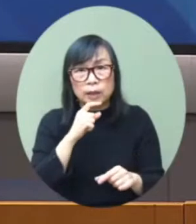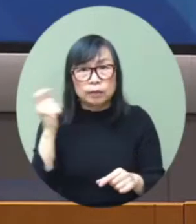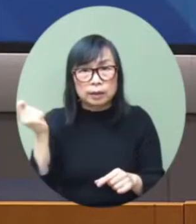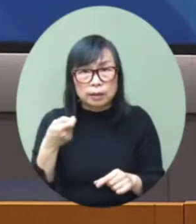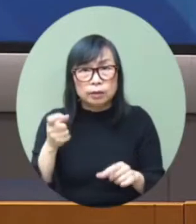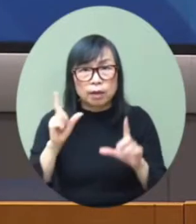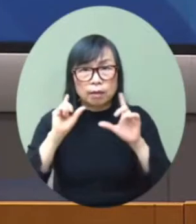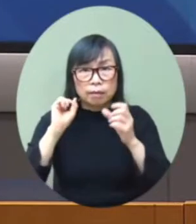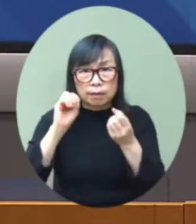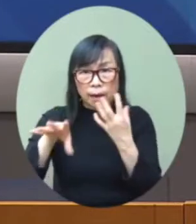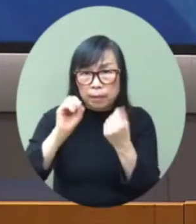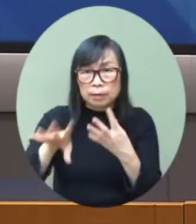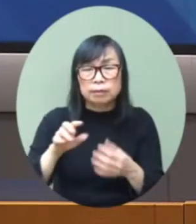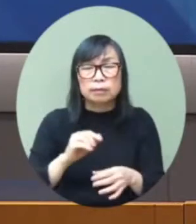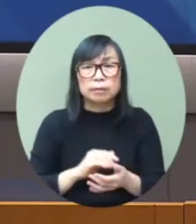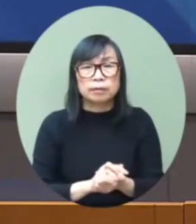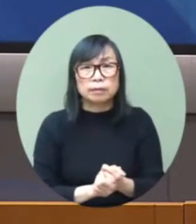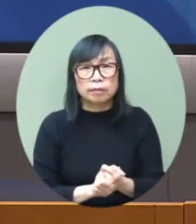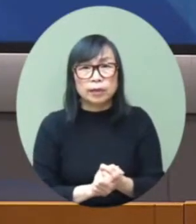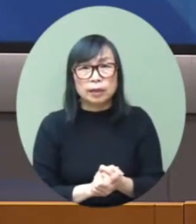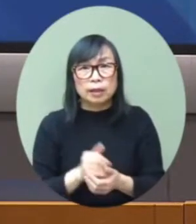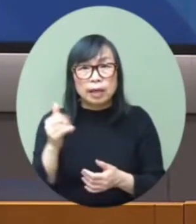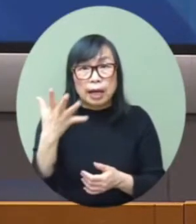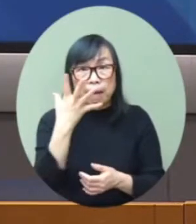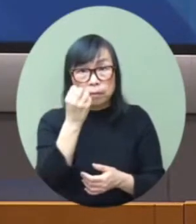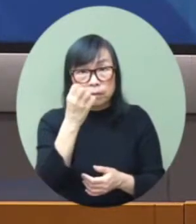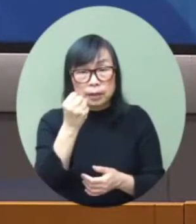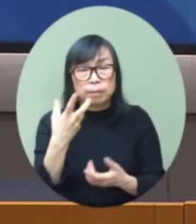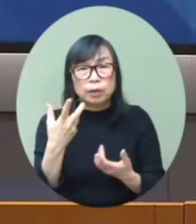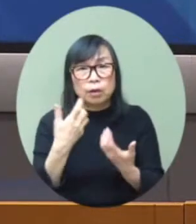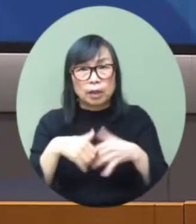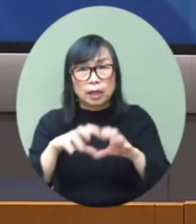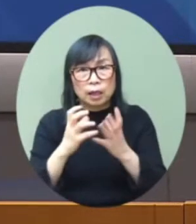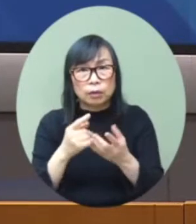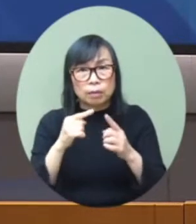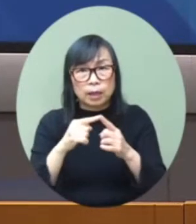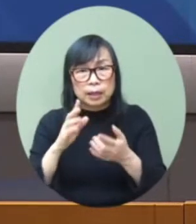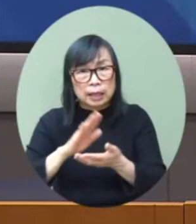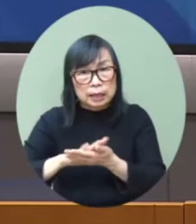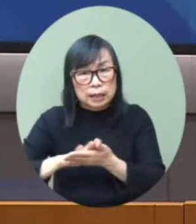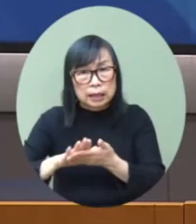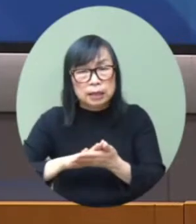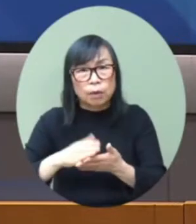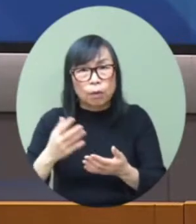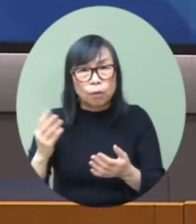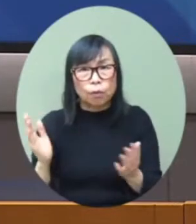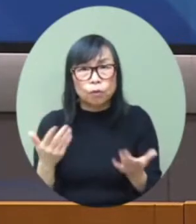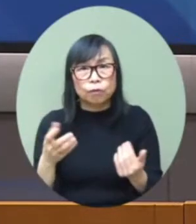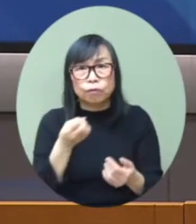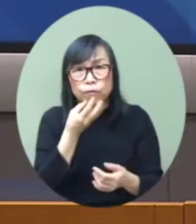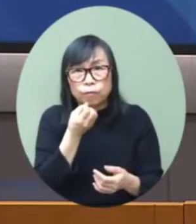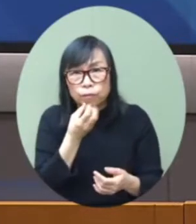bodies. That was also a question and answer session. The